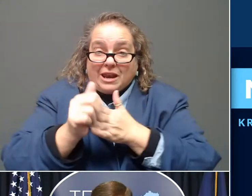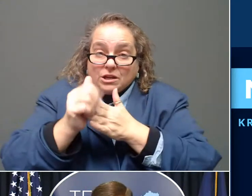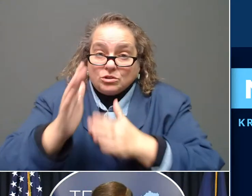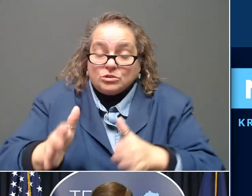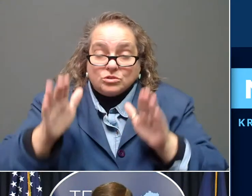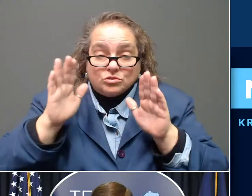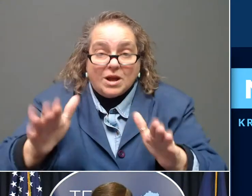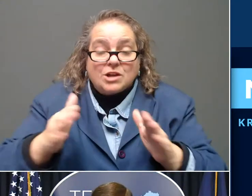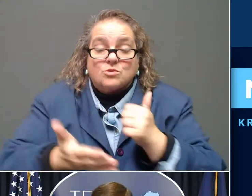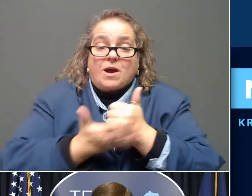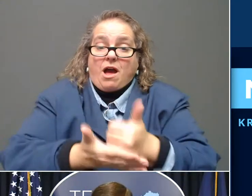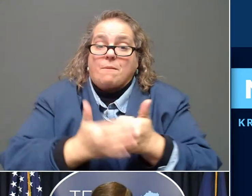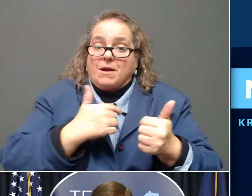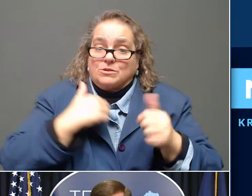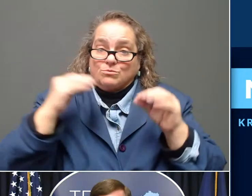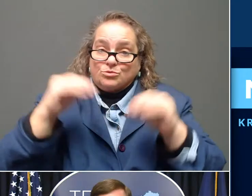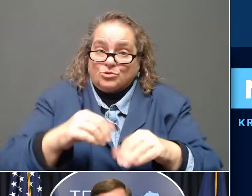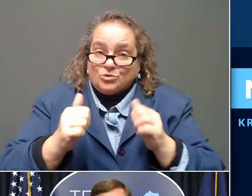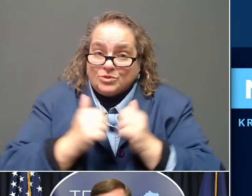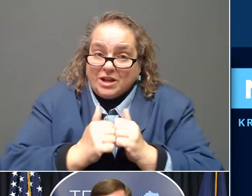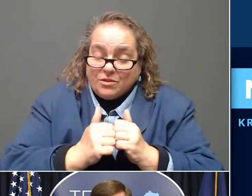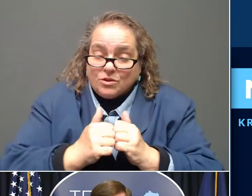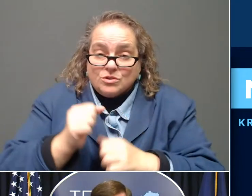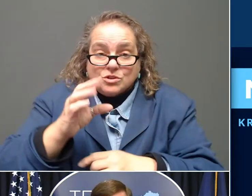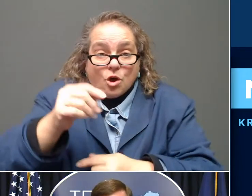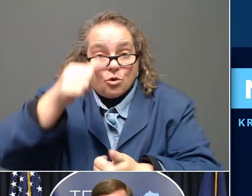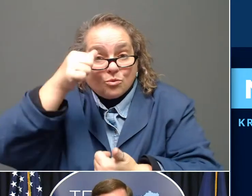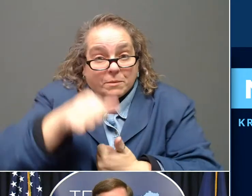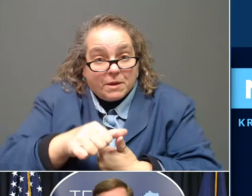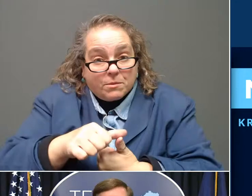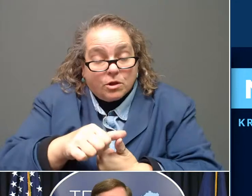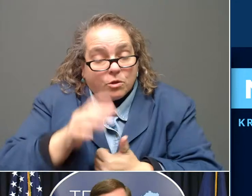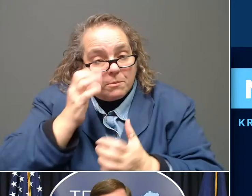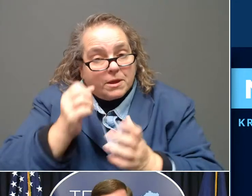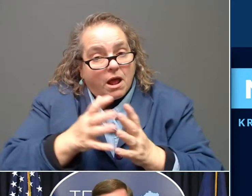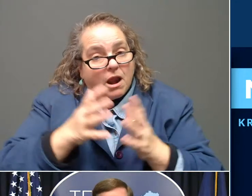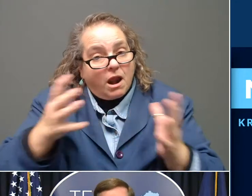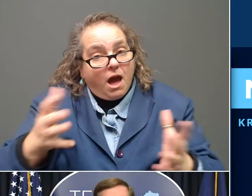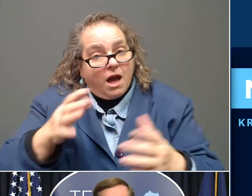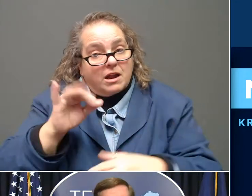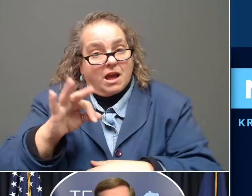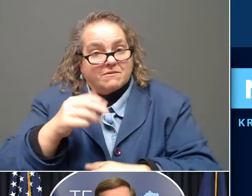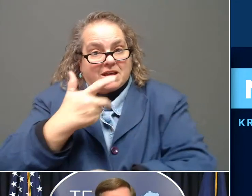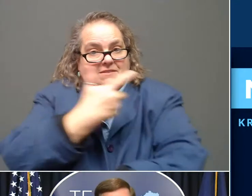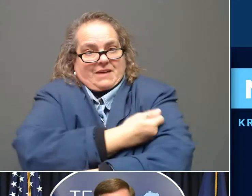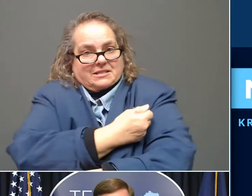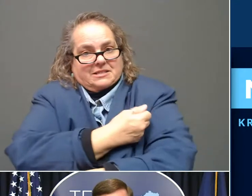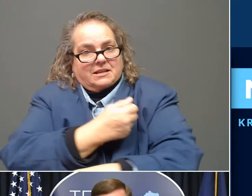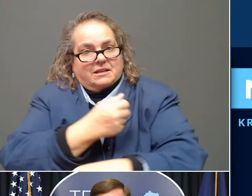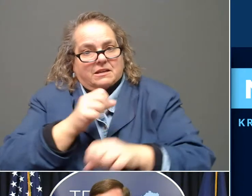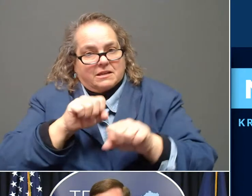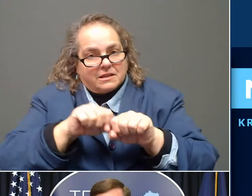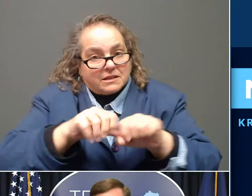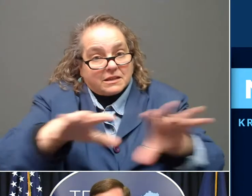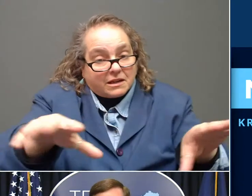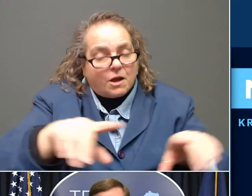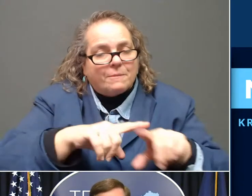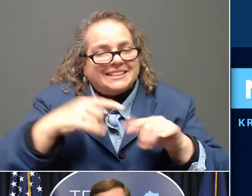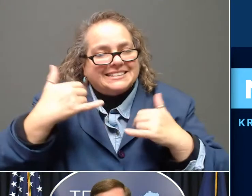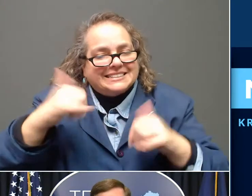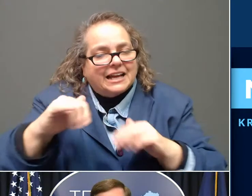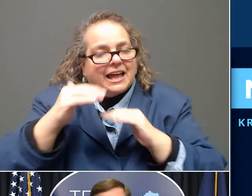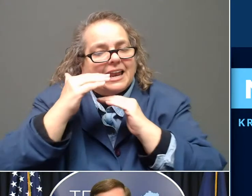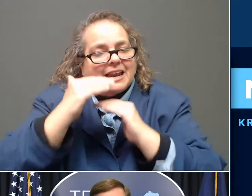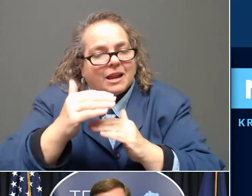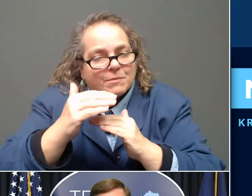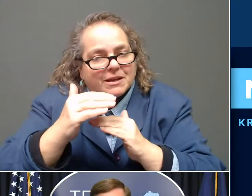kycovid19.ky.gov and clicking on the vaccine bar. So 2 new sites. They're going to help us in